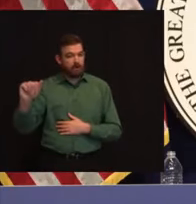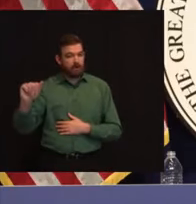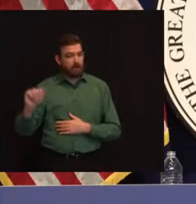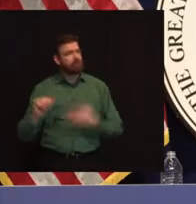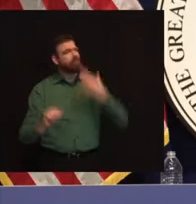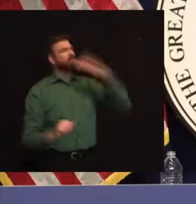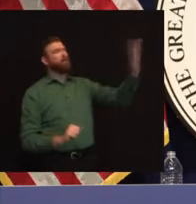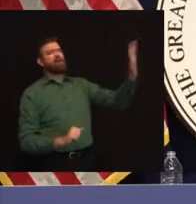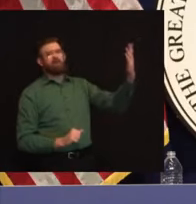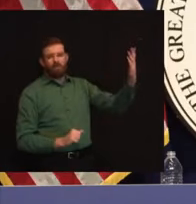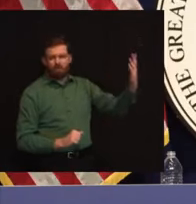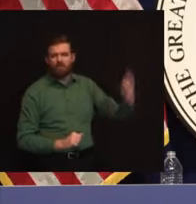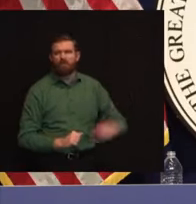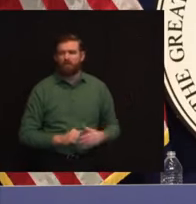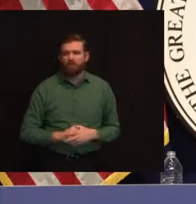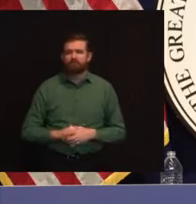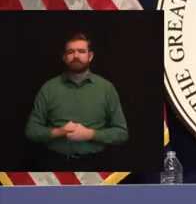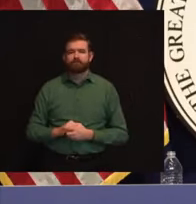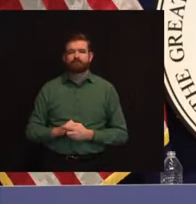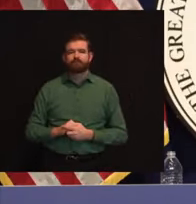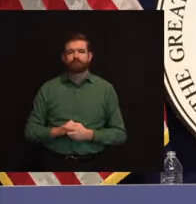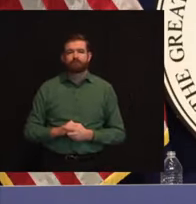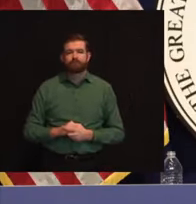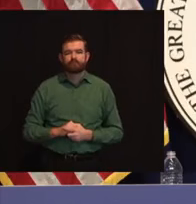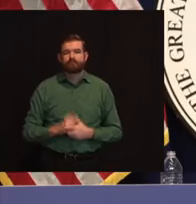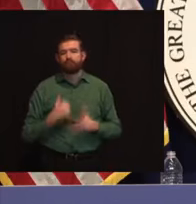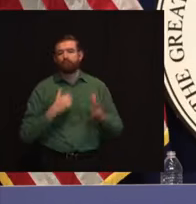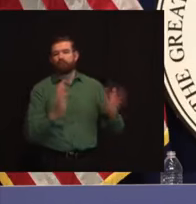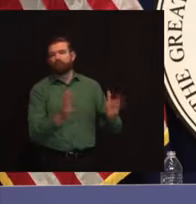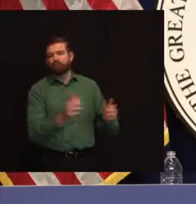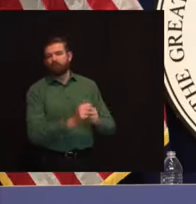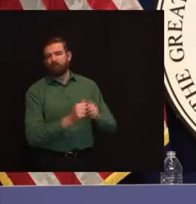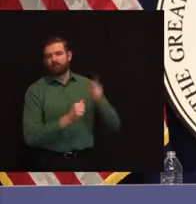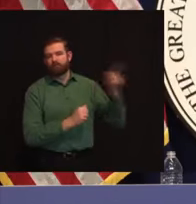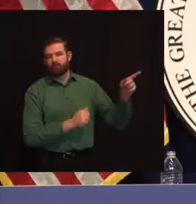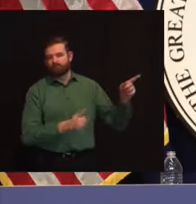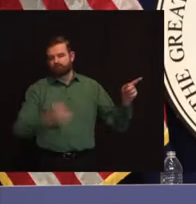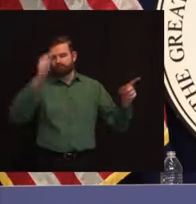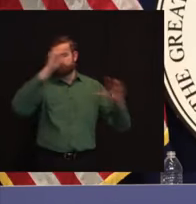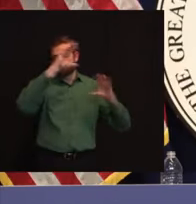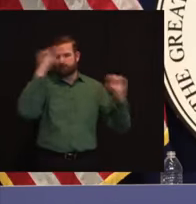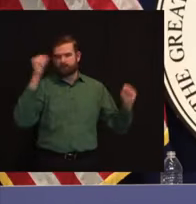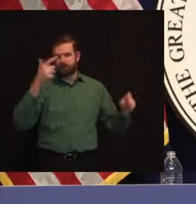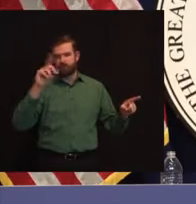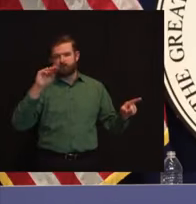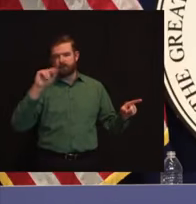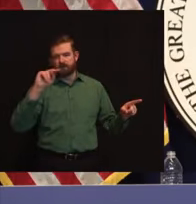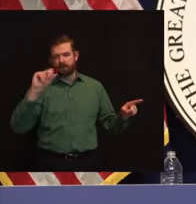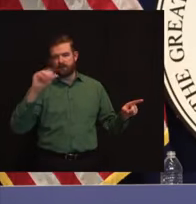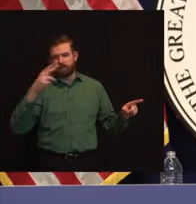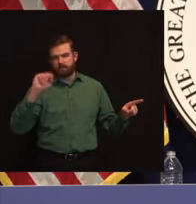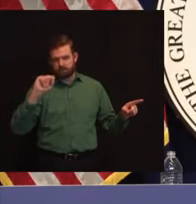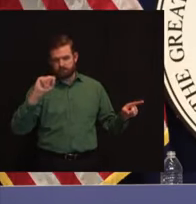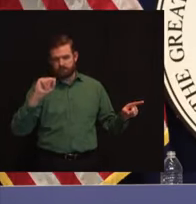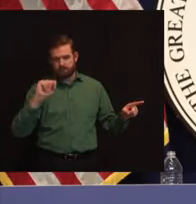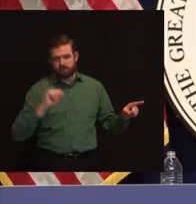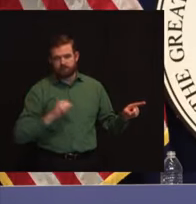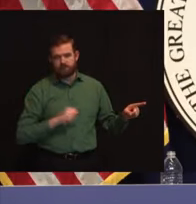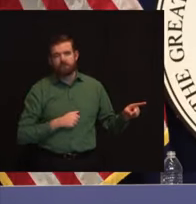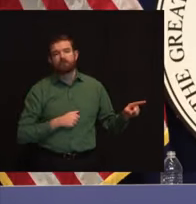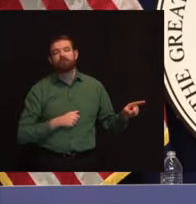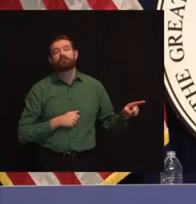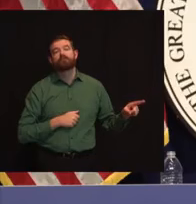John earlier today to thank him for that. That will make a huge difference. There was a bill signed by the president, passed by Congress